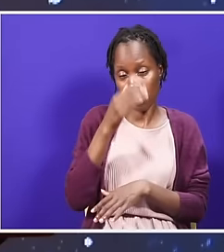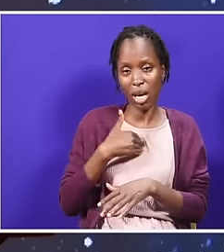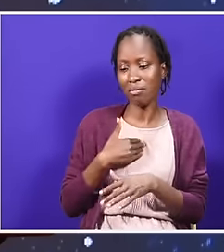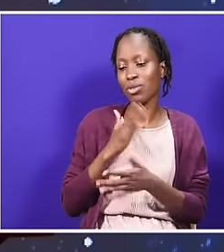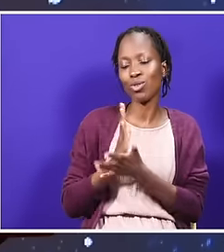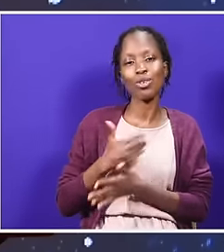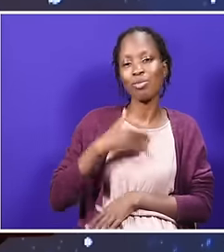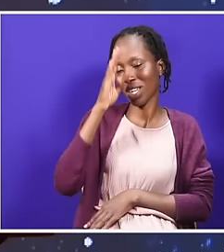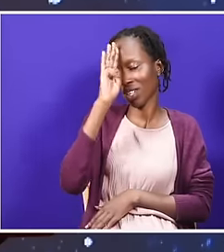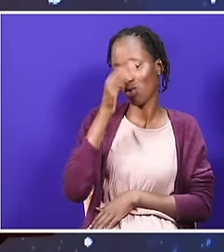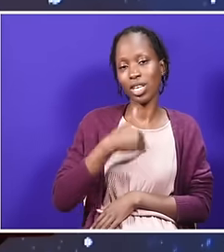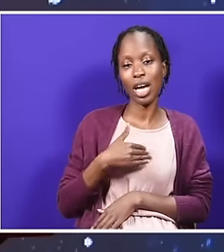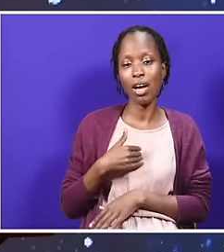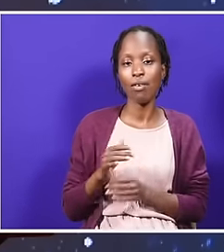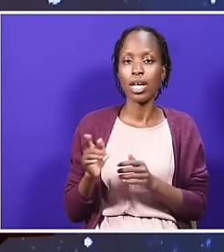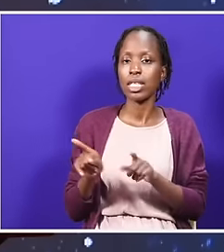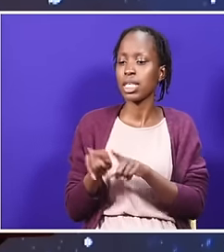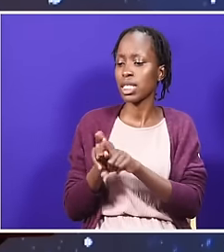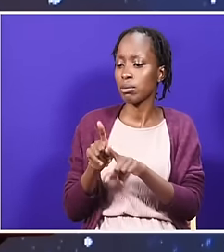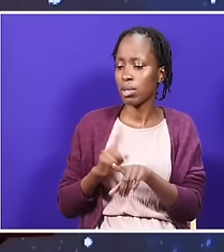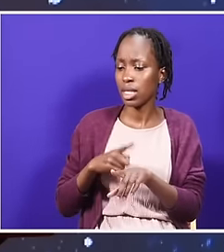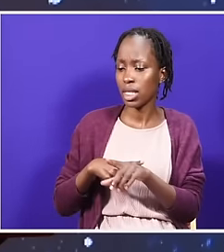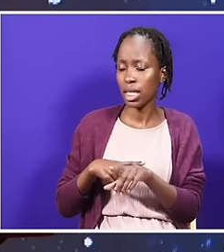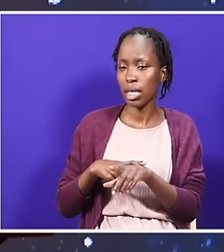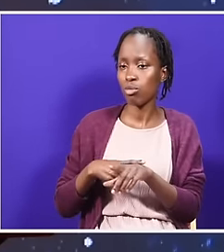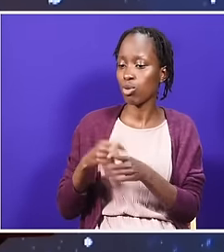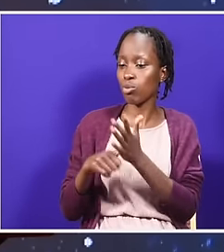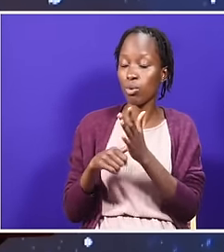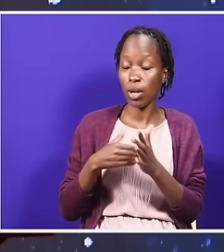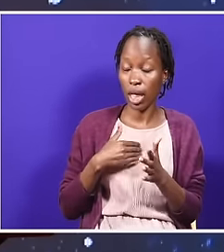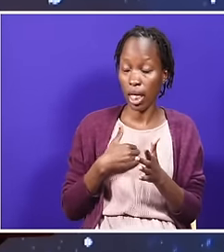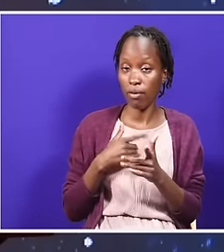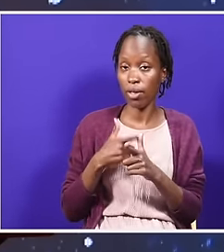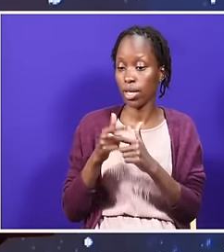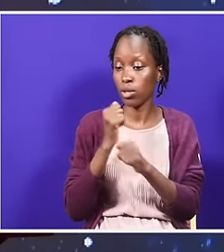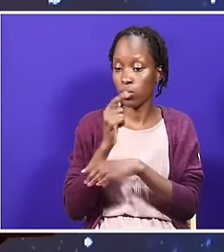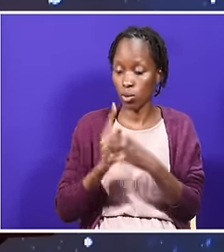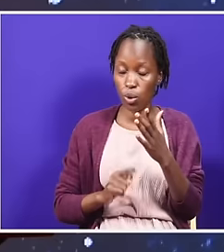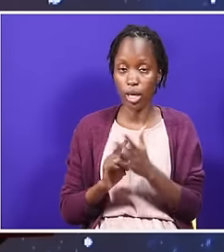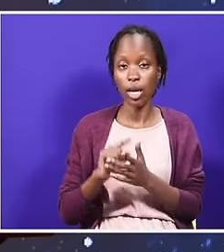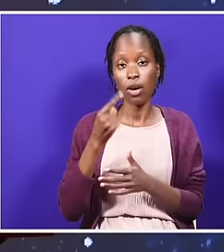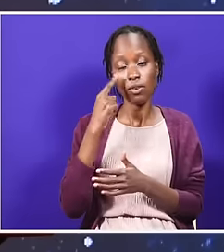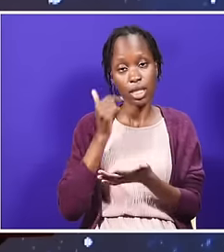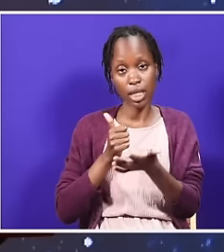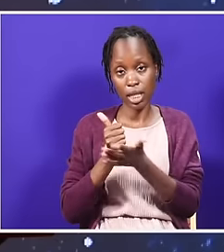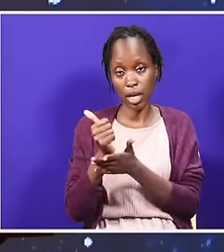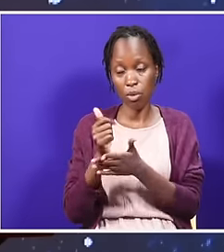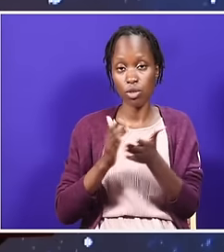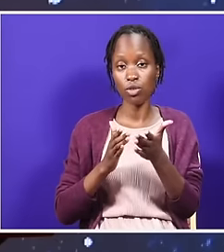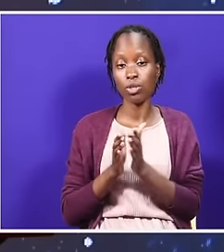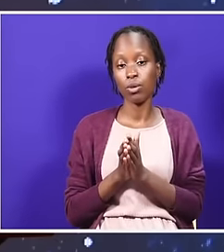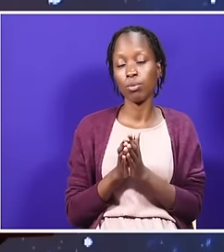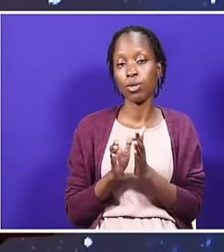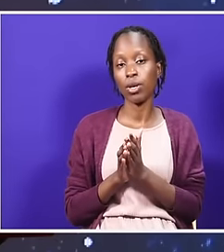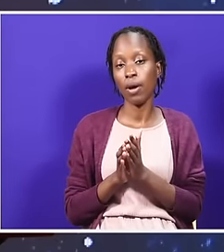probably have. How should we do this? Well, there's a crazy story in 1 Samuel 30, verses 3 to